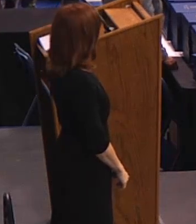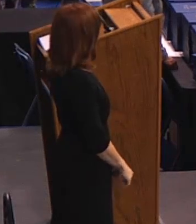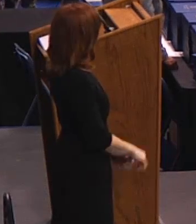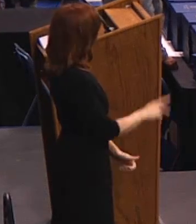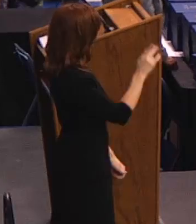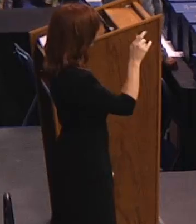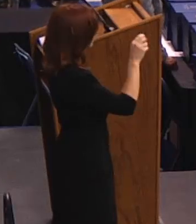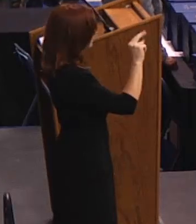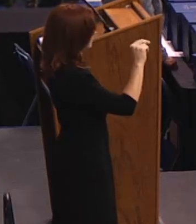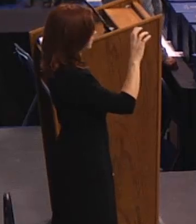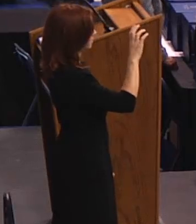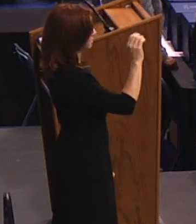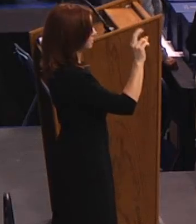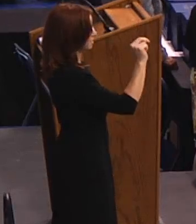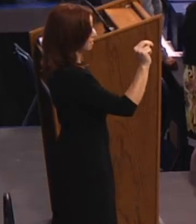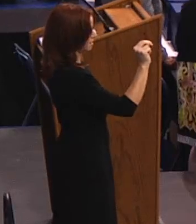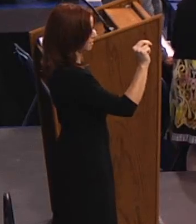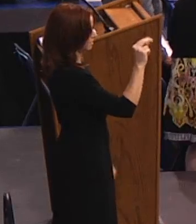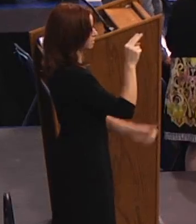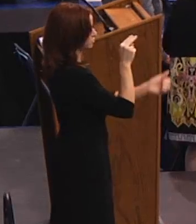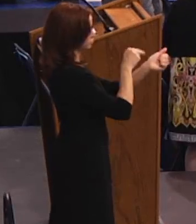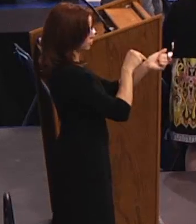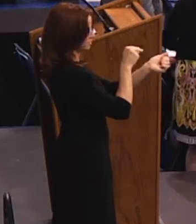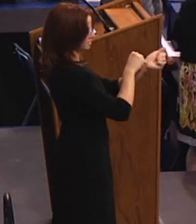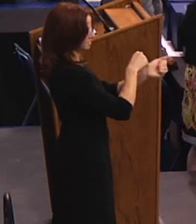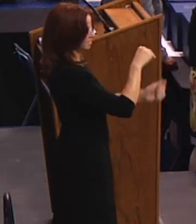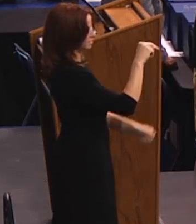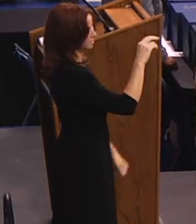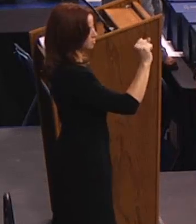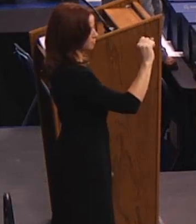Karen Denise Kahn, nursing, summa cum laude.